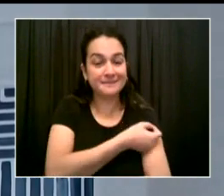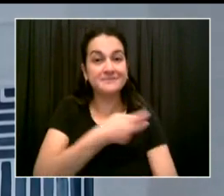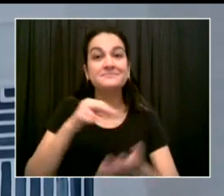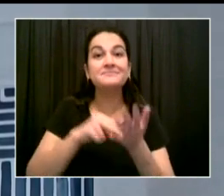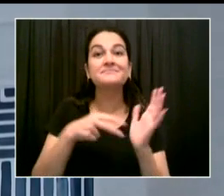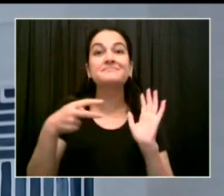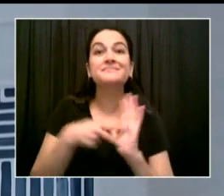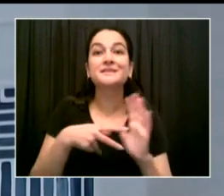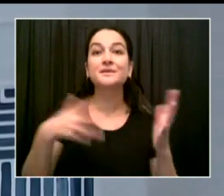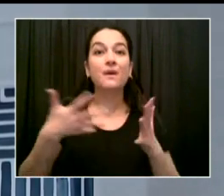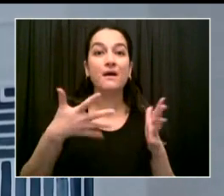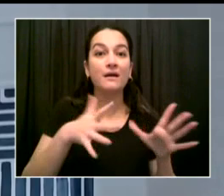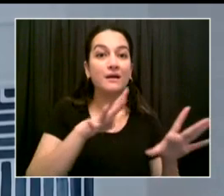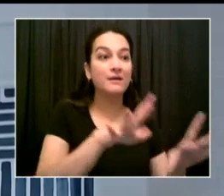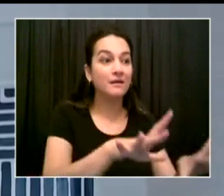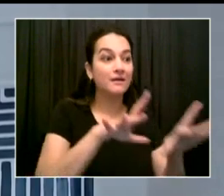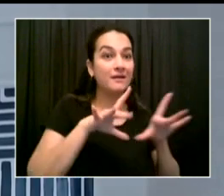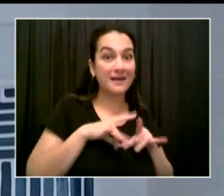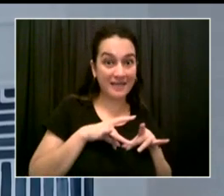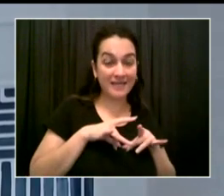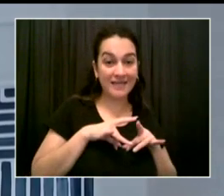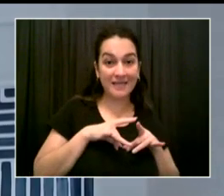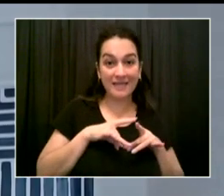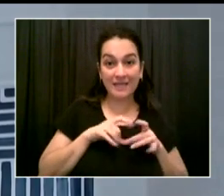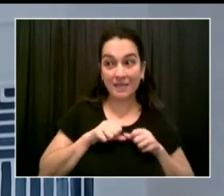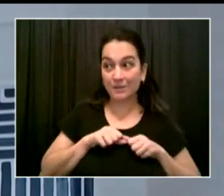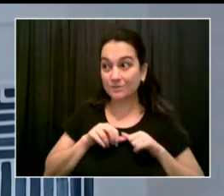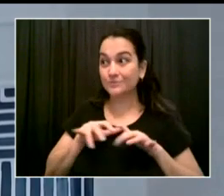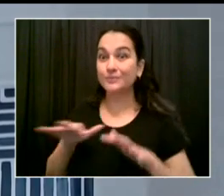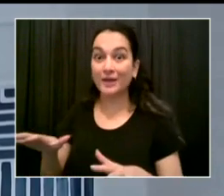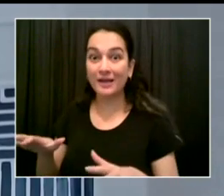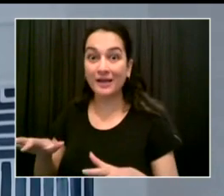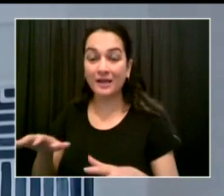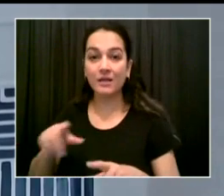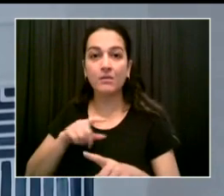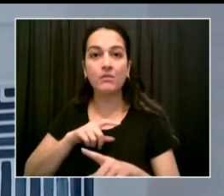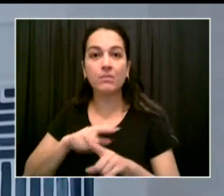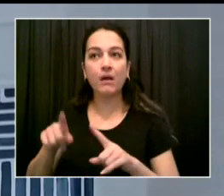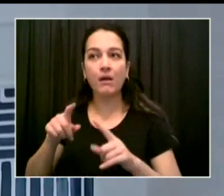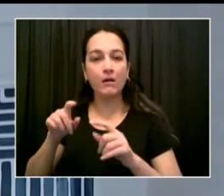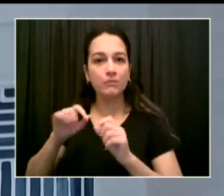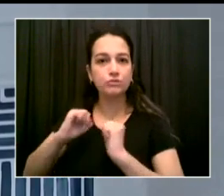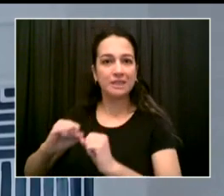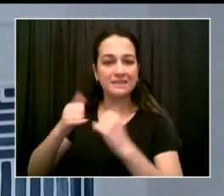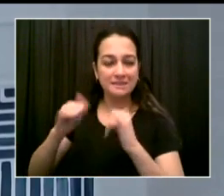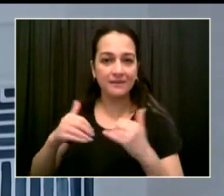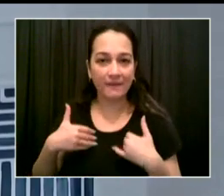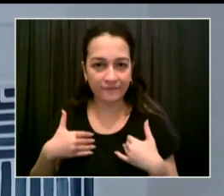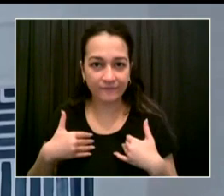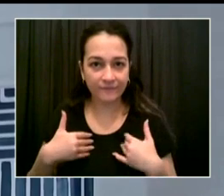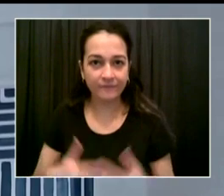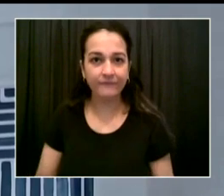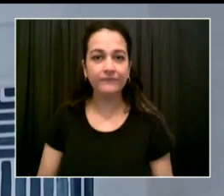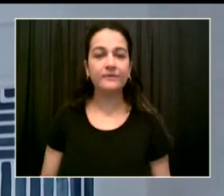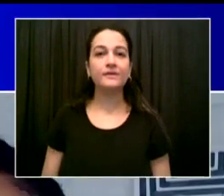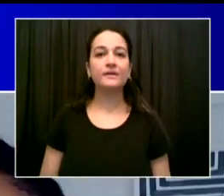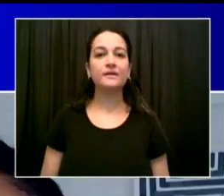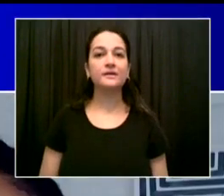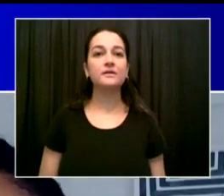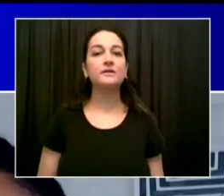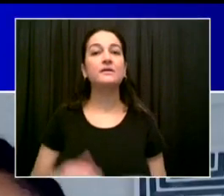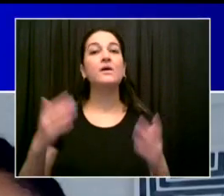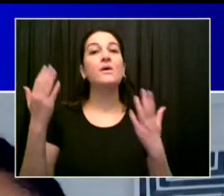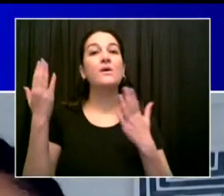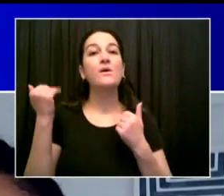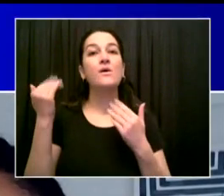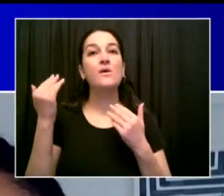step in the right direction. Ultimately, I hope that other hospitals in our city will follow suit. Thank you. Thank you so much, Dr. Blackstock. Thank